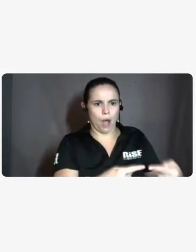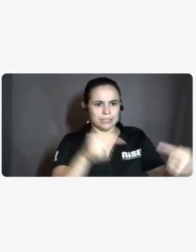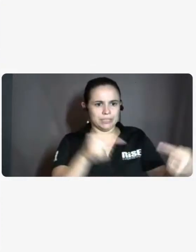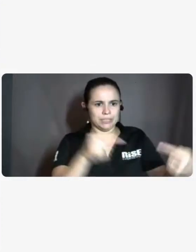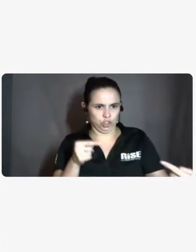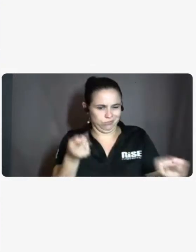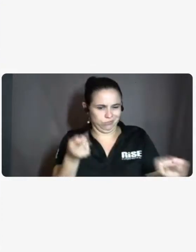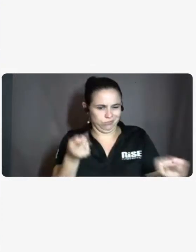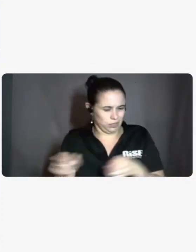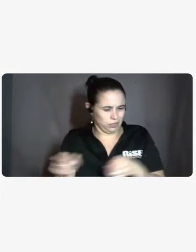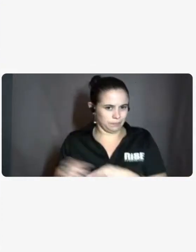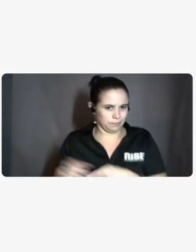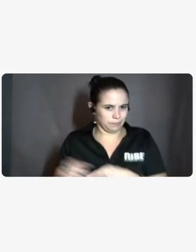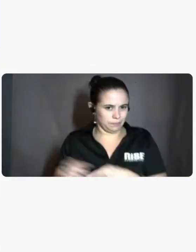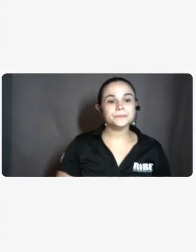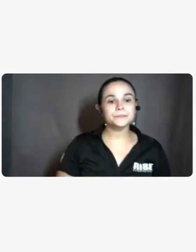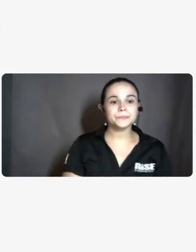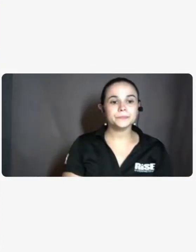So